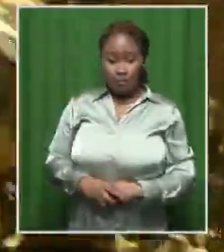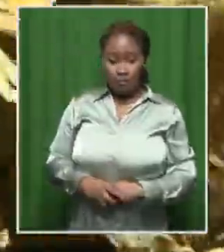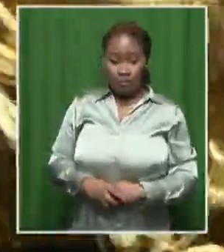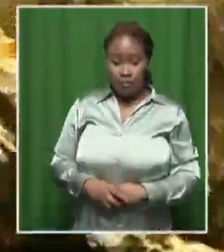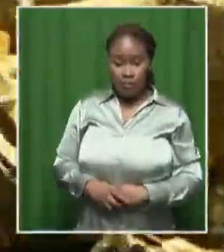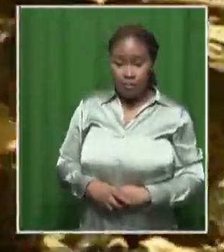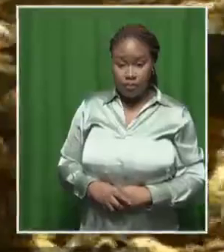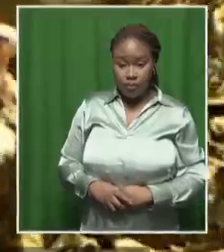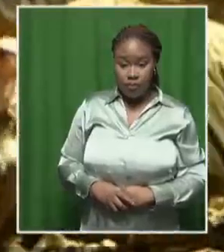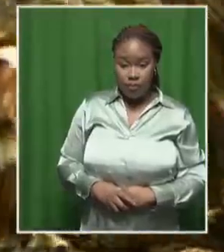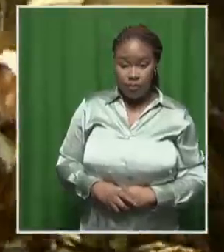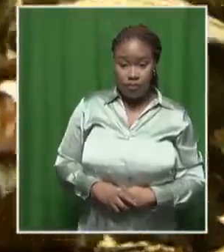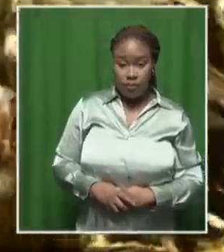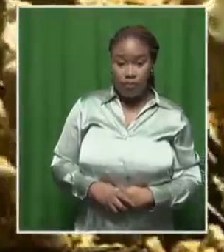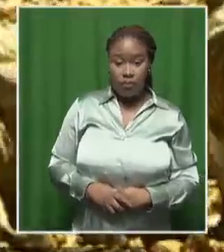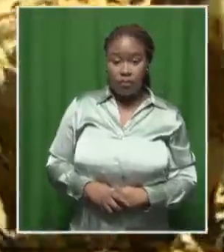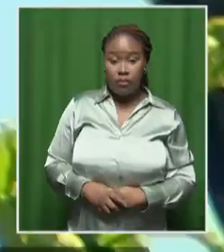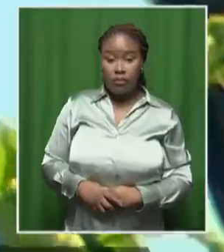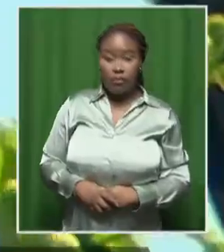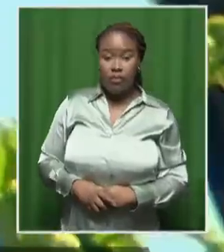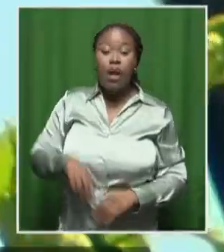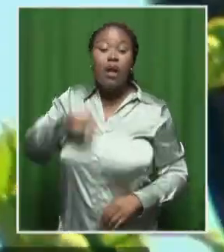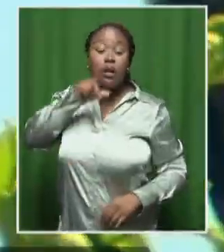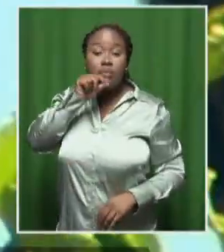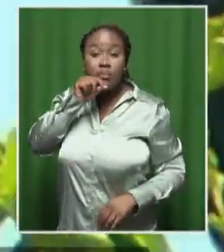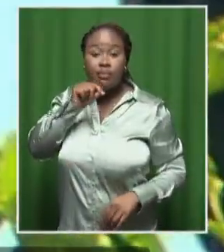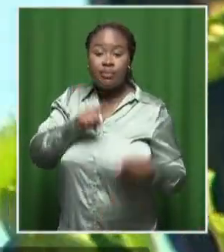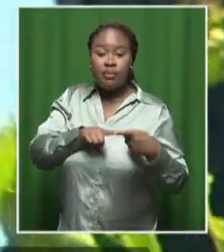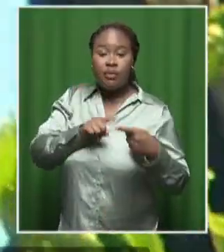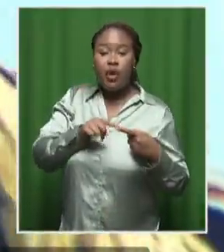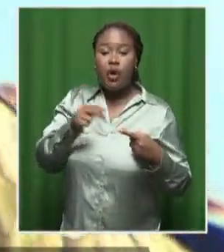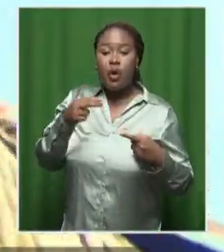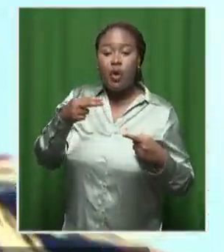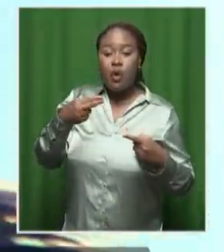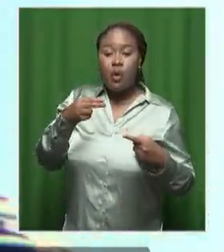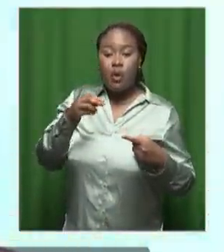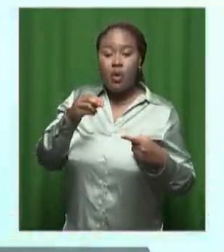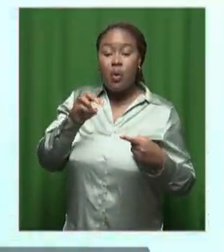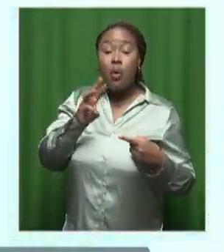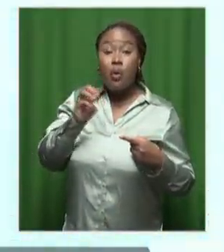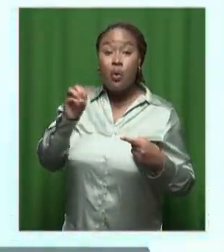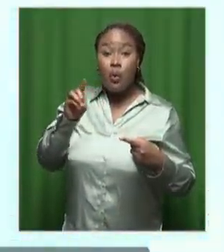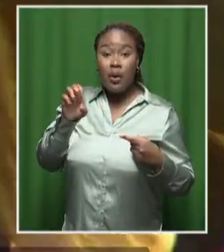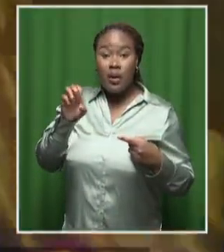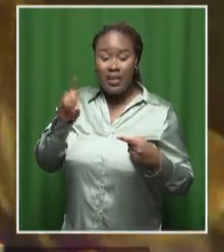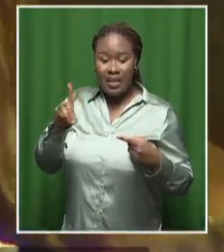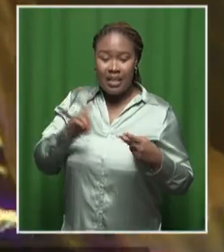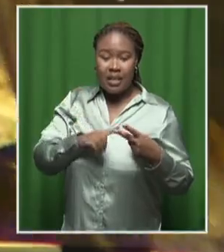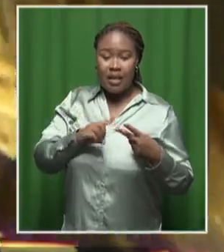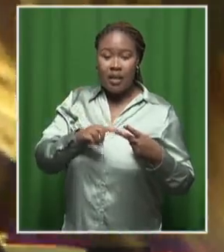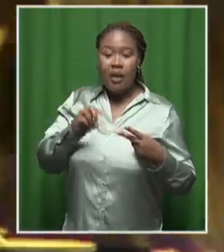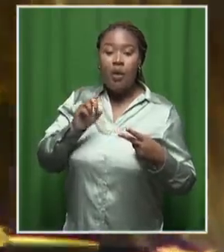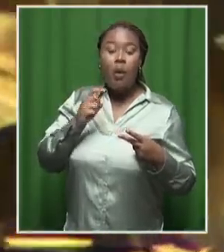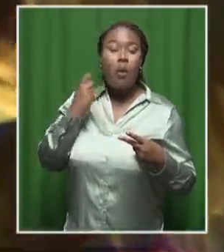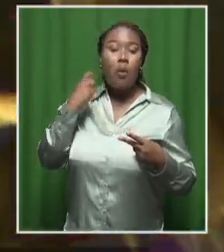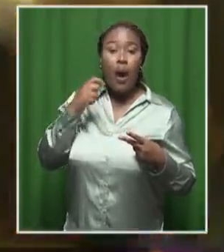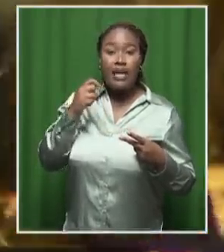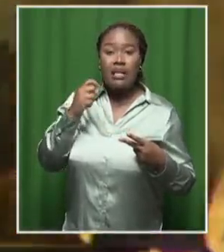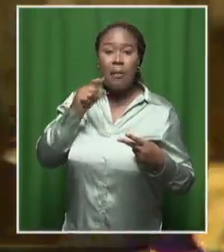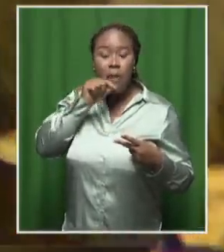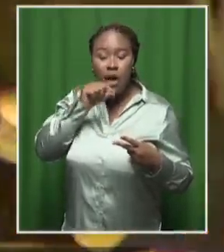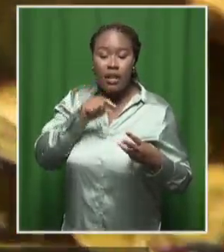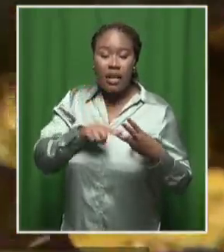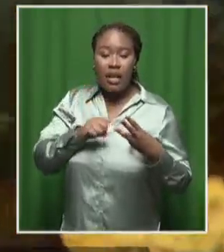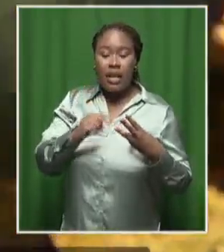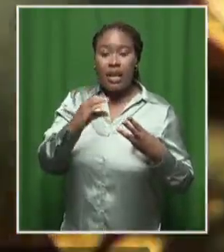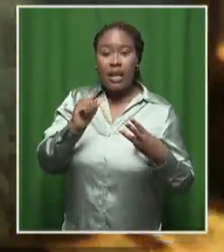The country boasts 3 vulture species: the hooded vultures, the white-backed vultures, and the caped vultures. The state